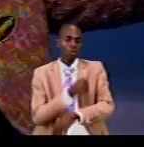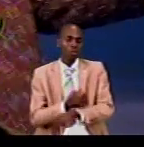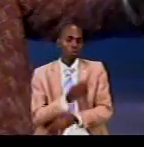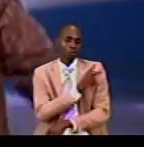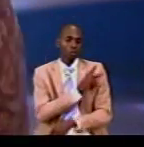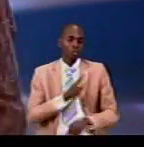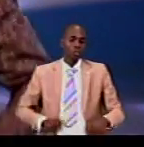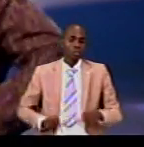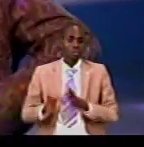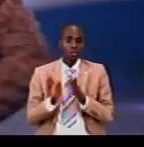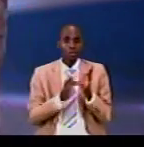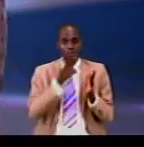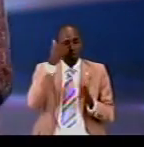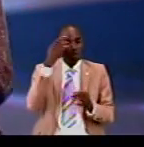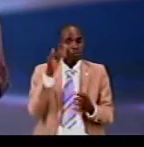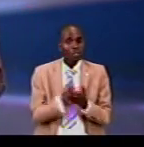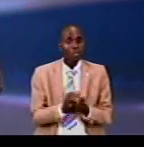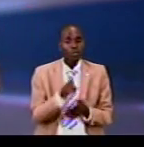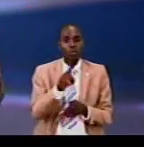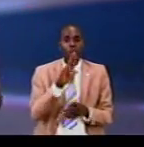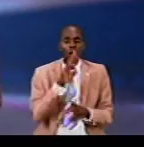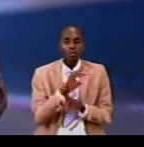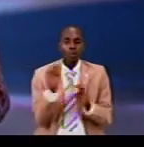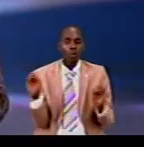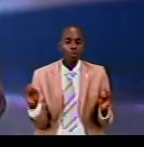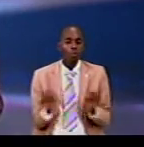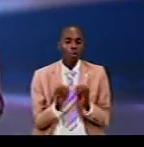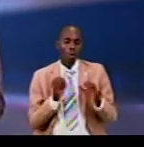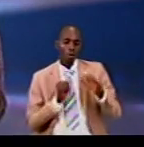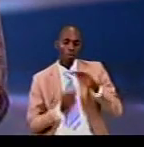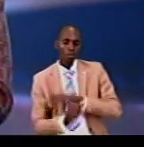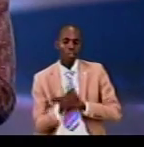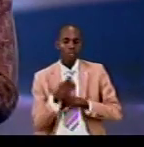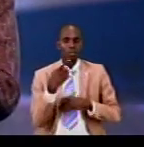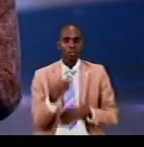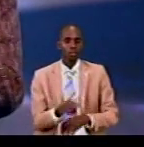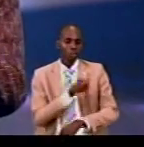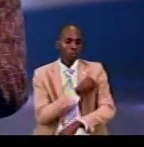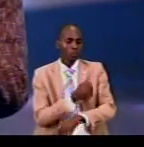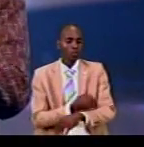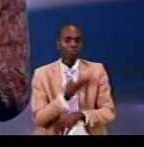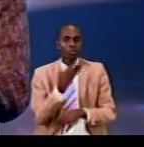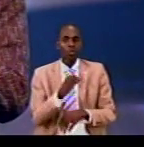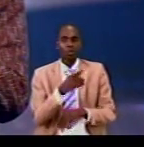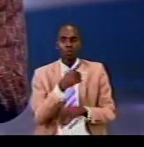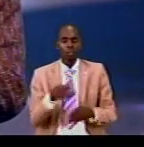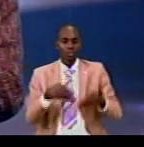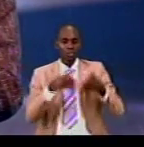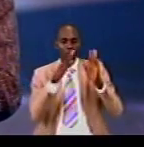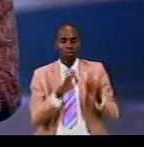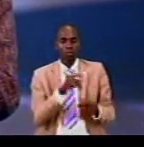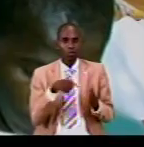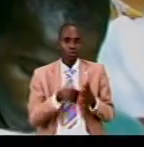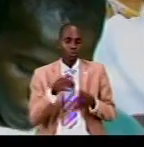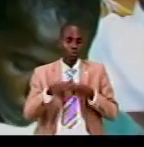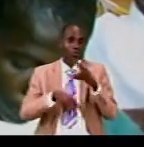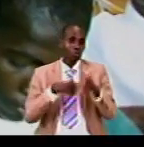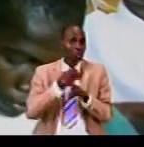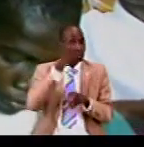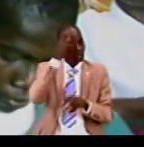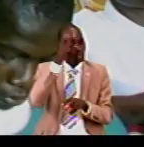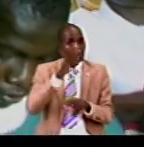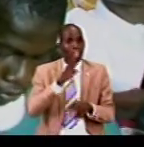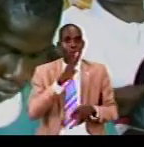Be not conformed to this world, but be transformed by the renewing of your